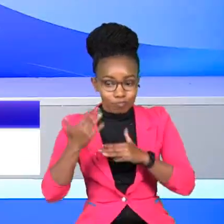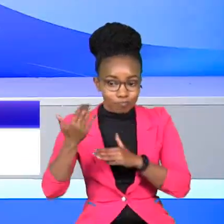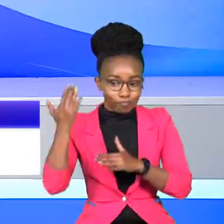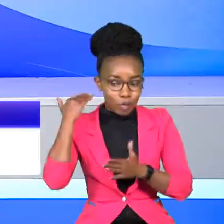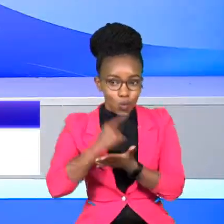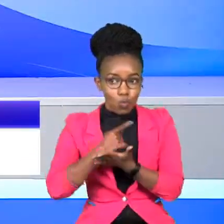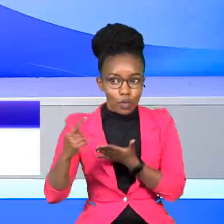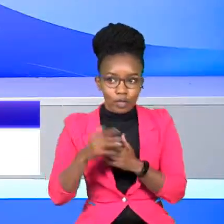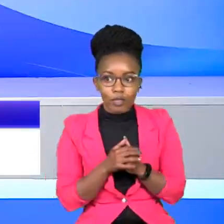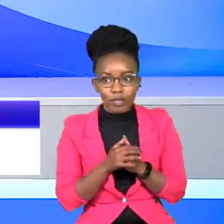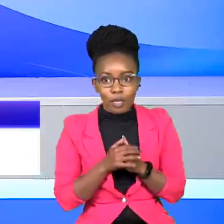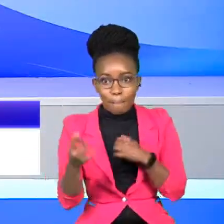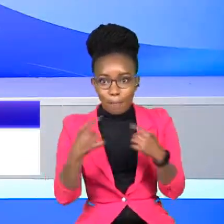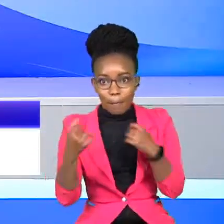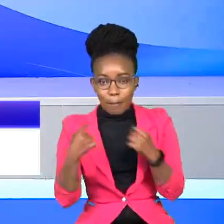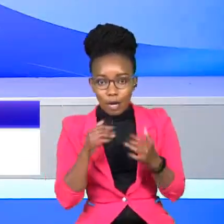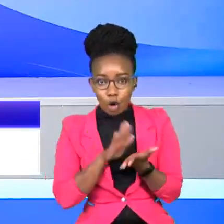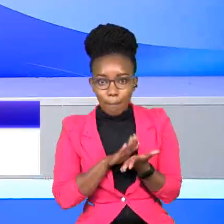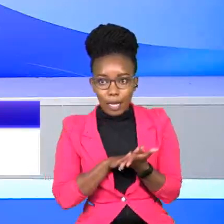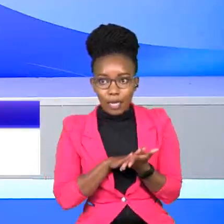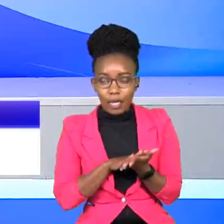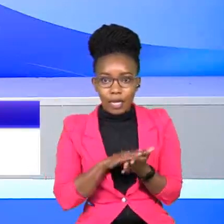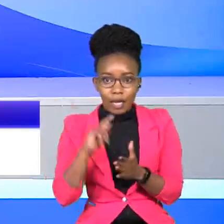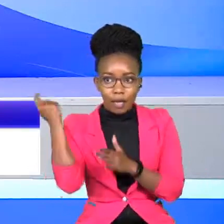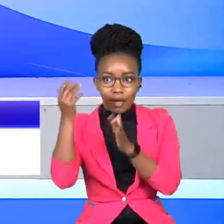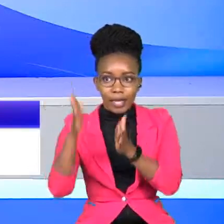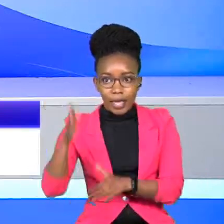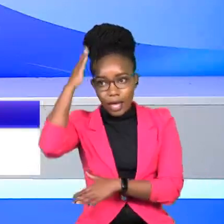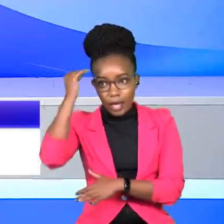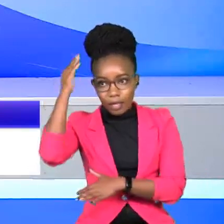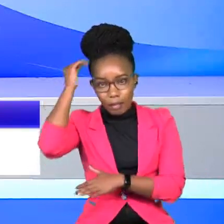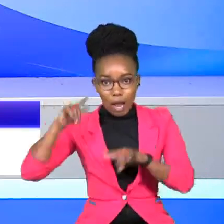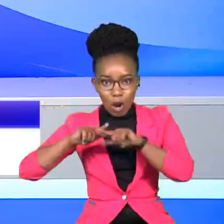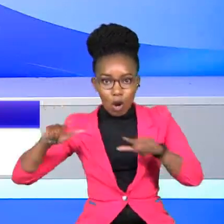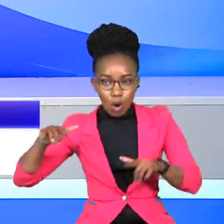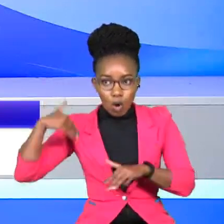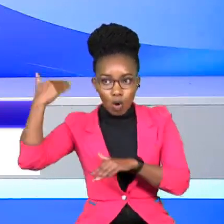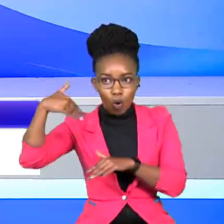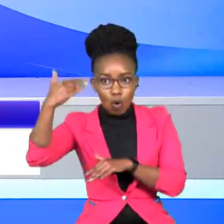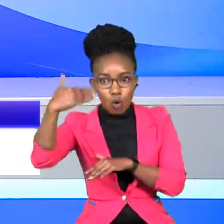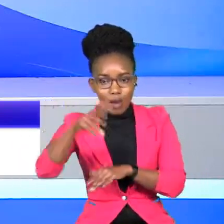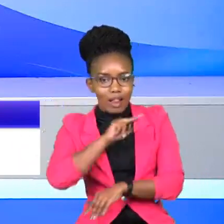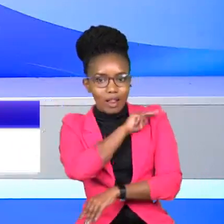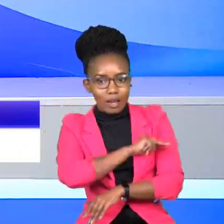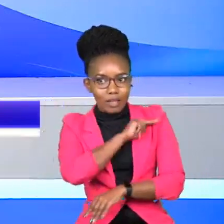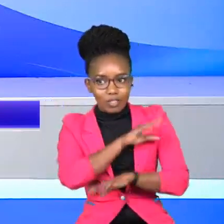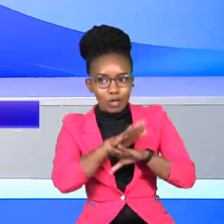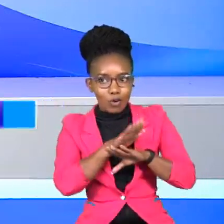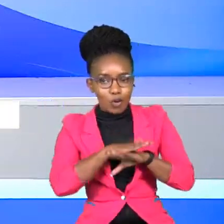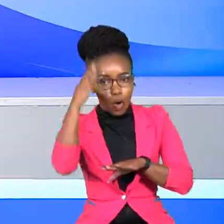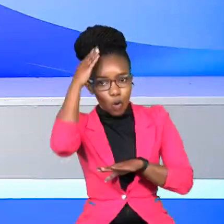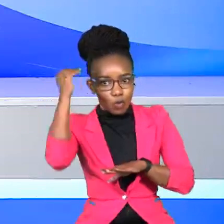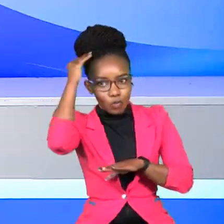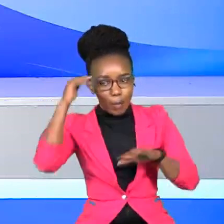weeks. Some of the SMSs that you are receiving. Kenyans in Somaliland always tell of the warm nature of Somalilanders,